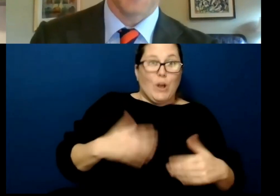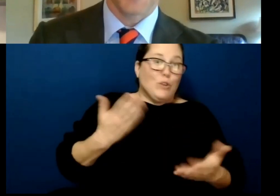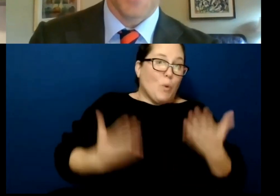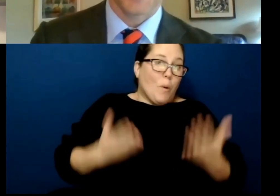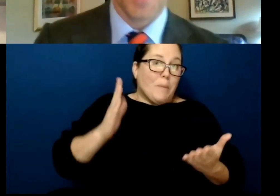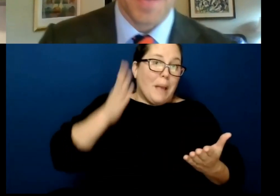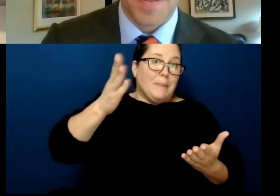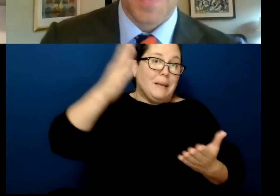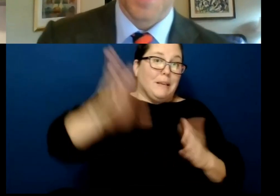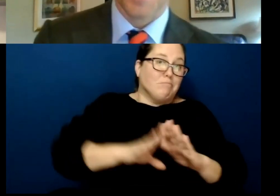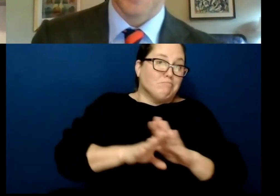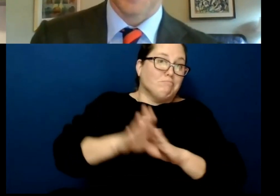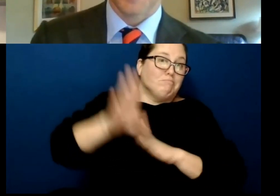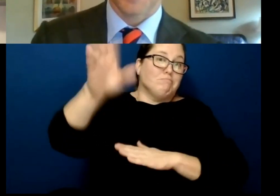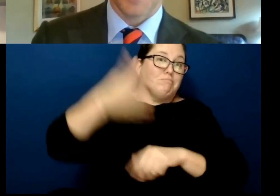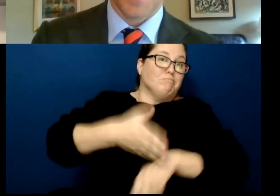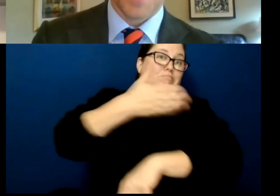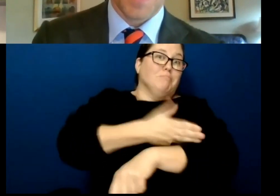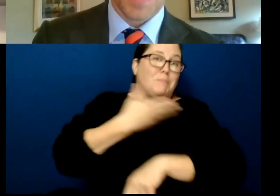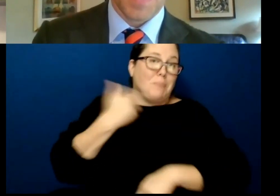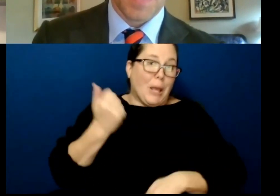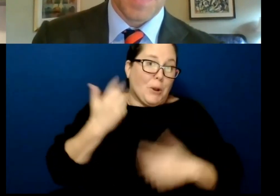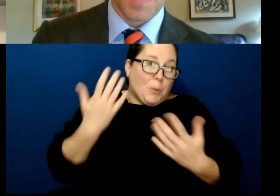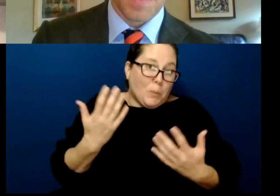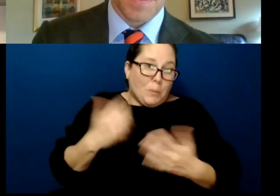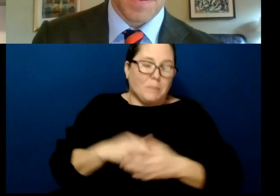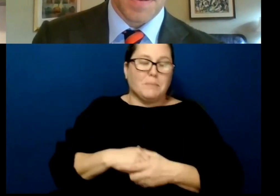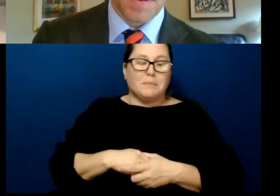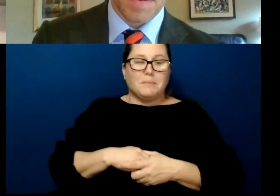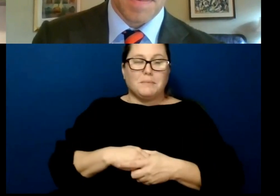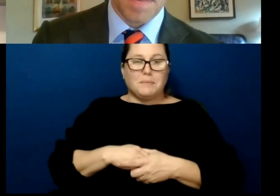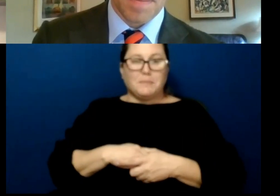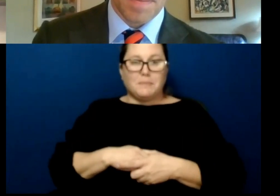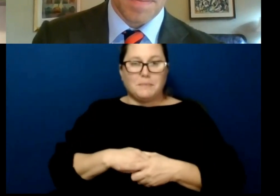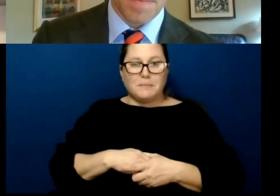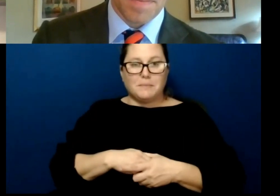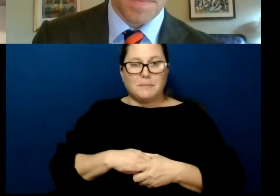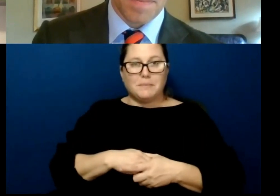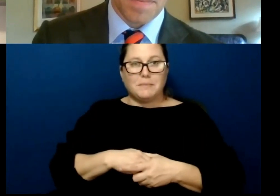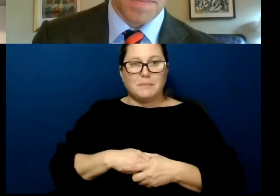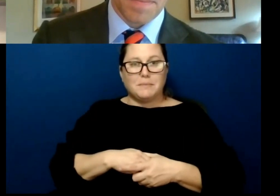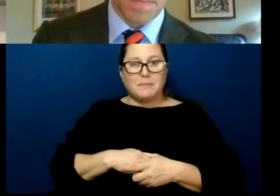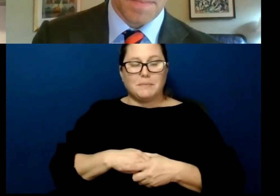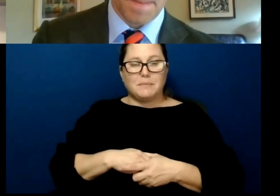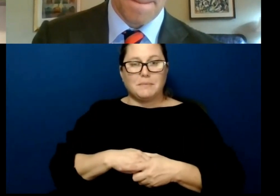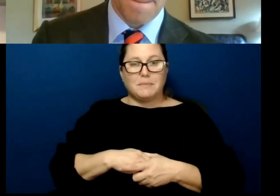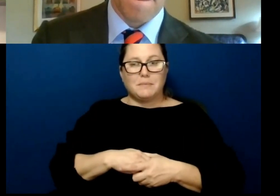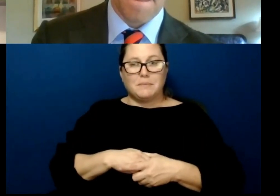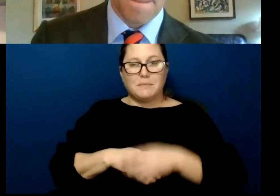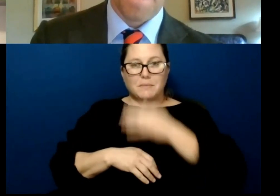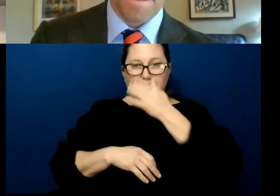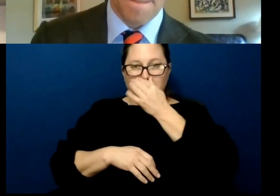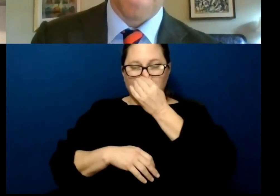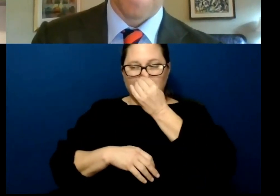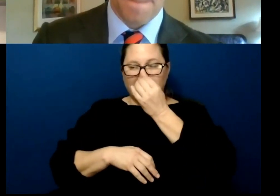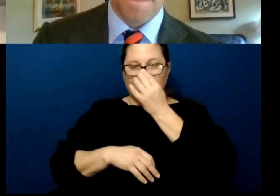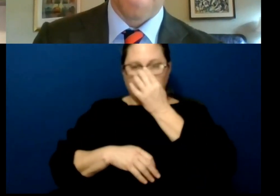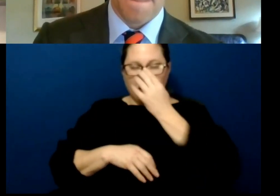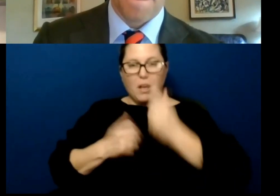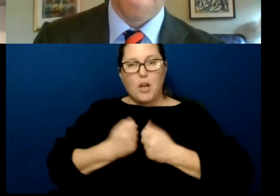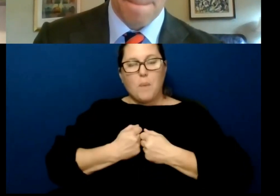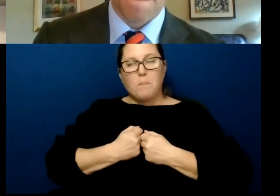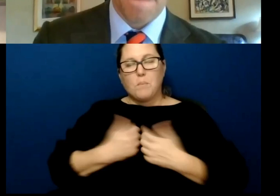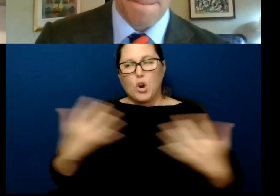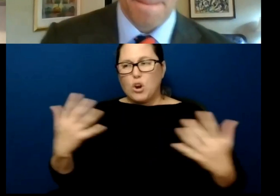answer. But if you know, but I think the burnout was occurring before. Healthcare is a